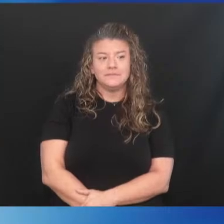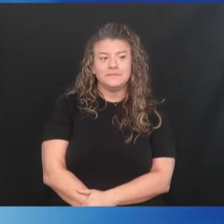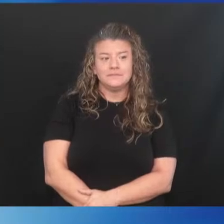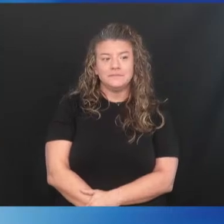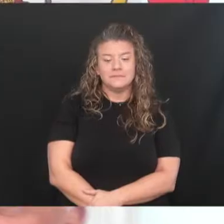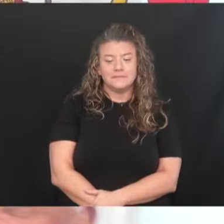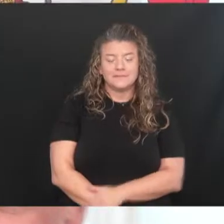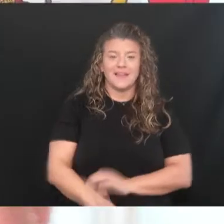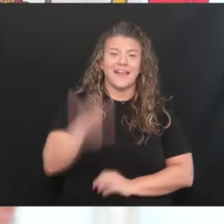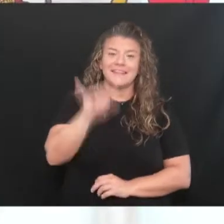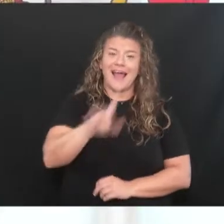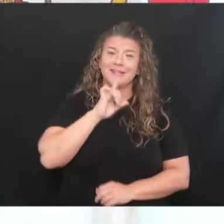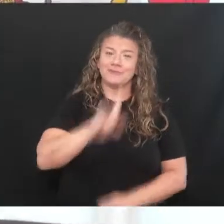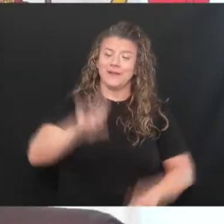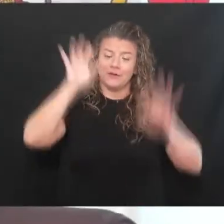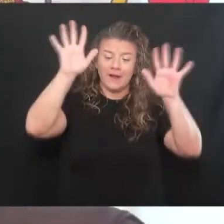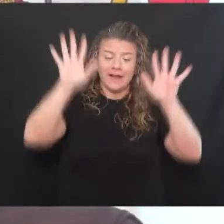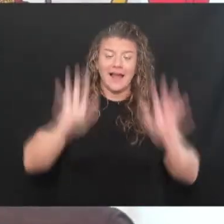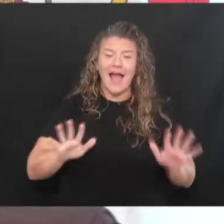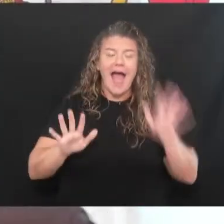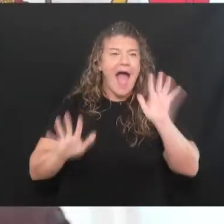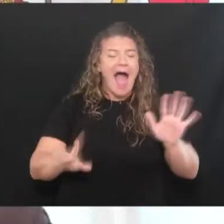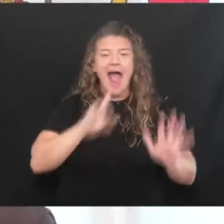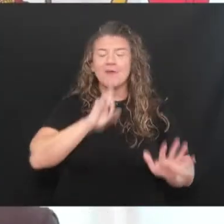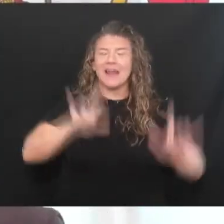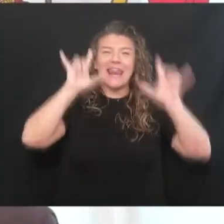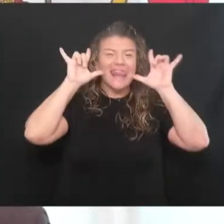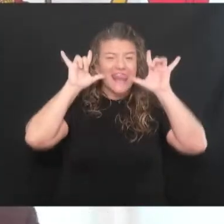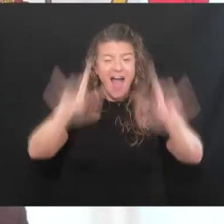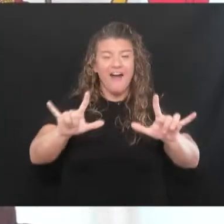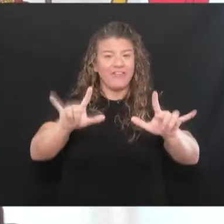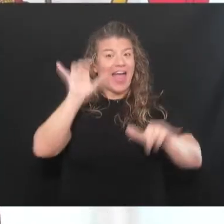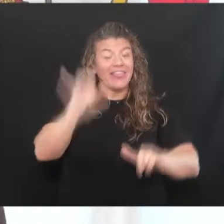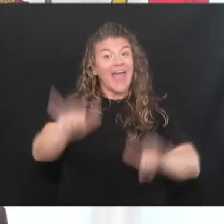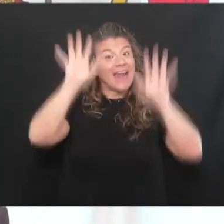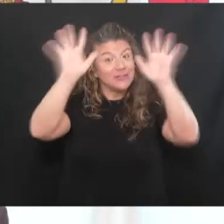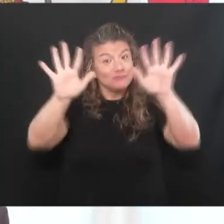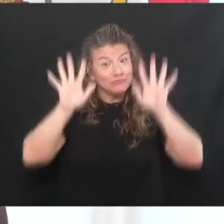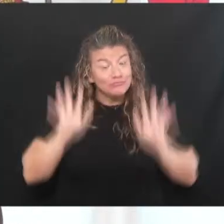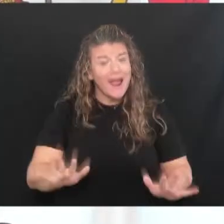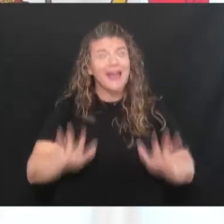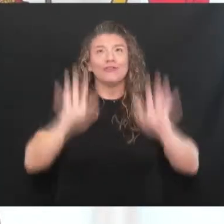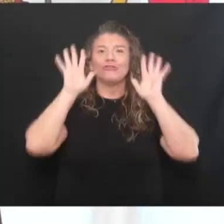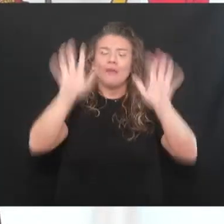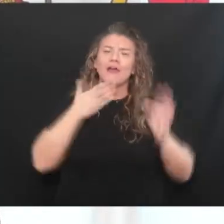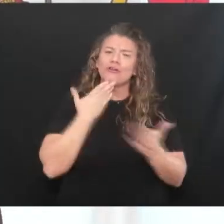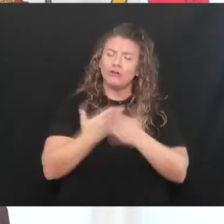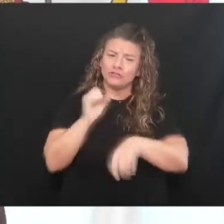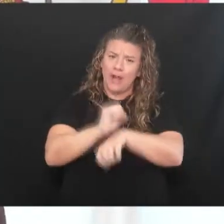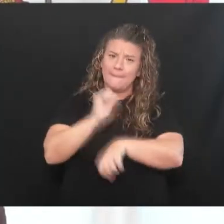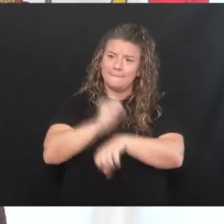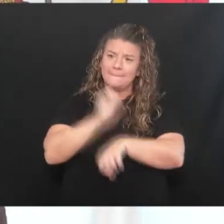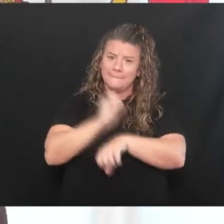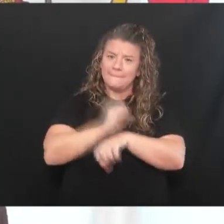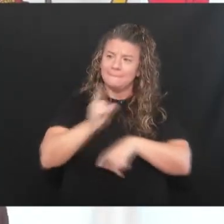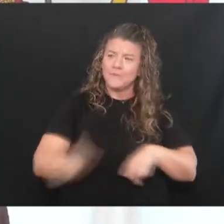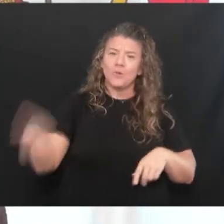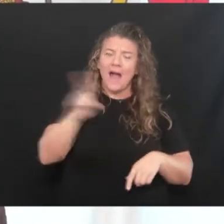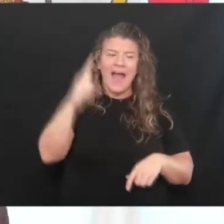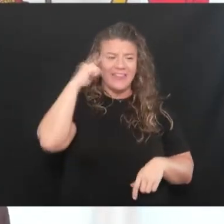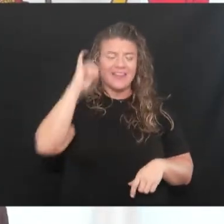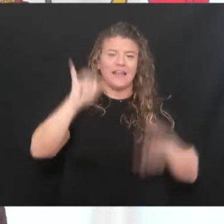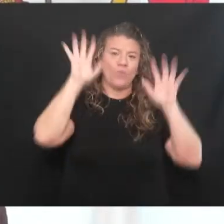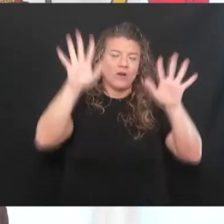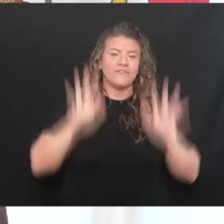It's really great. I love it. That is great. Way to go, guys. I just think it's just